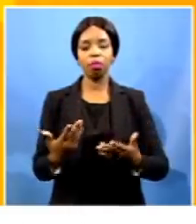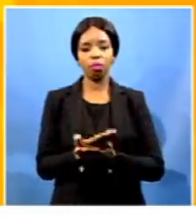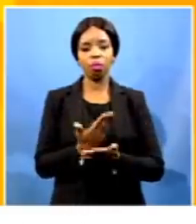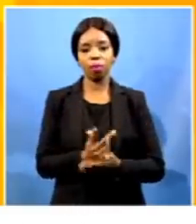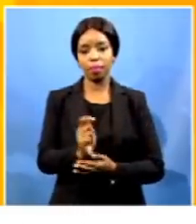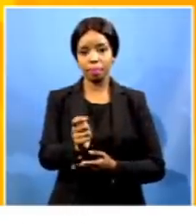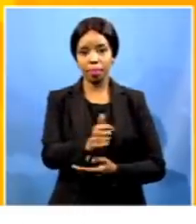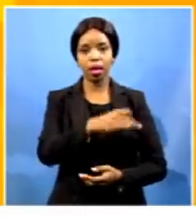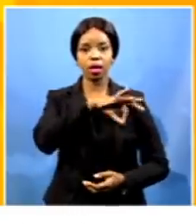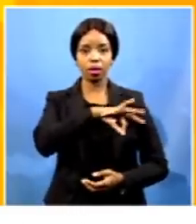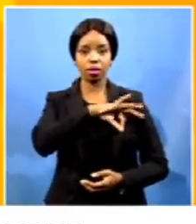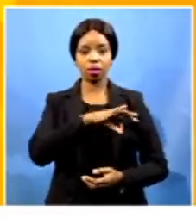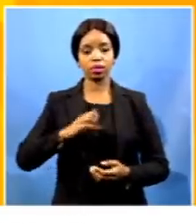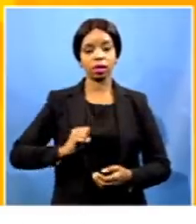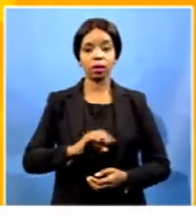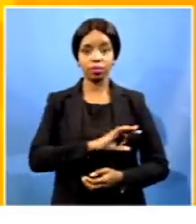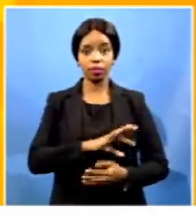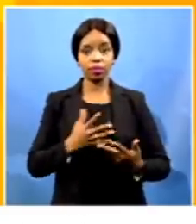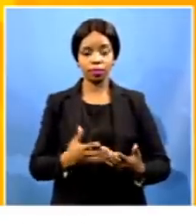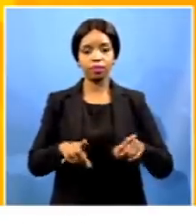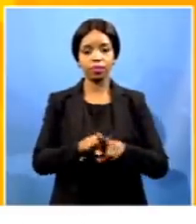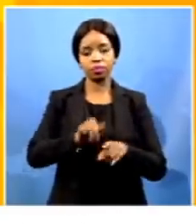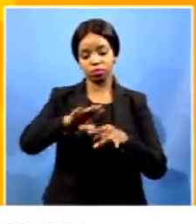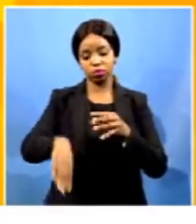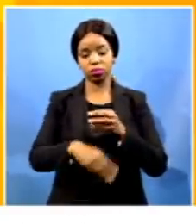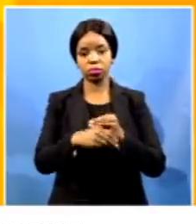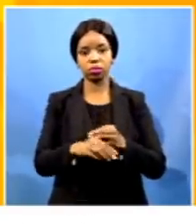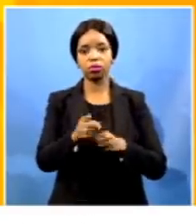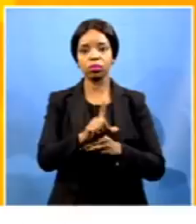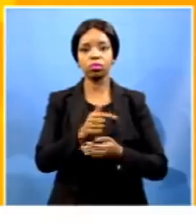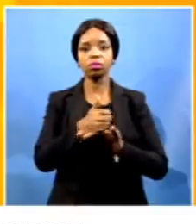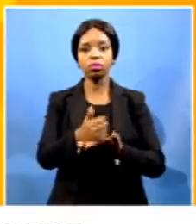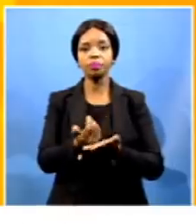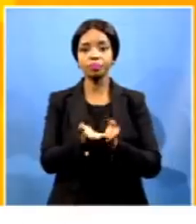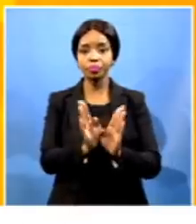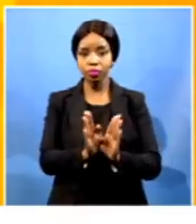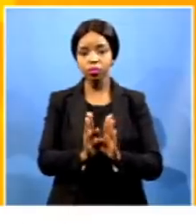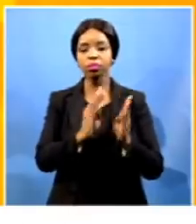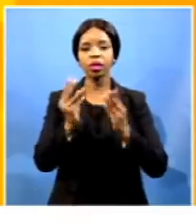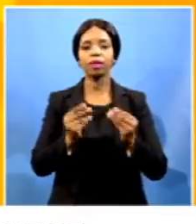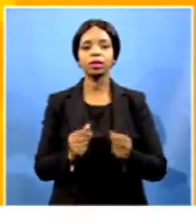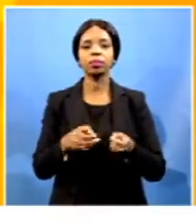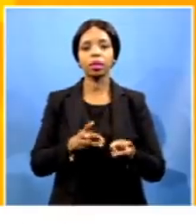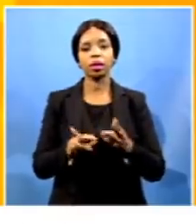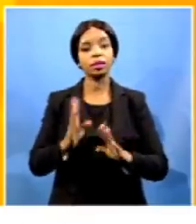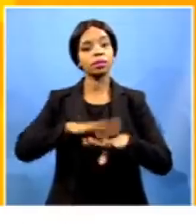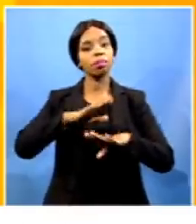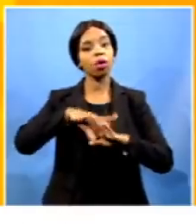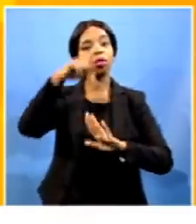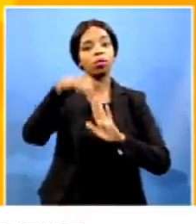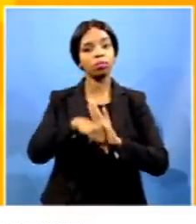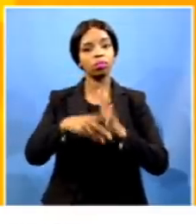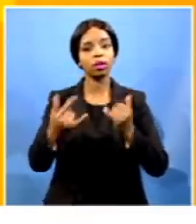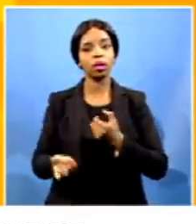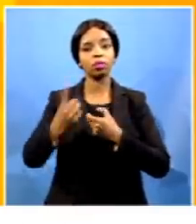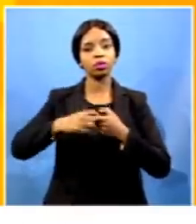lack of income, and in addition, assisting with the waiting periods for other funding mechanisms. Let's get a bit more detail about this. And joining us via Skype now, we've got